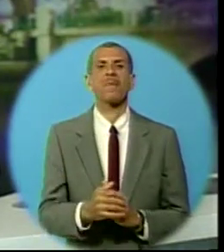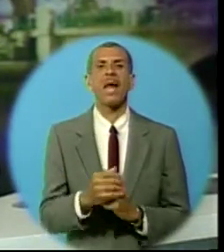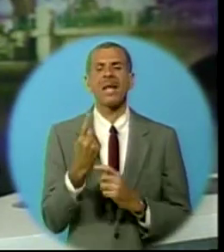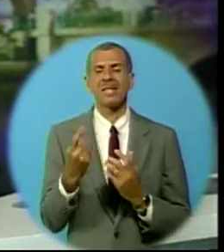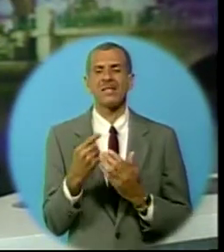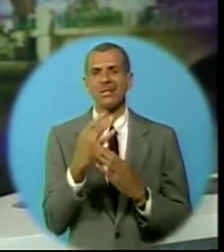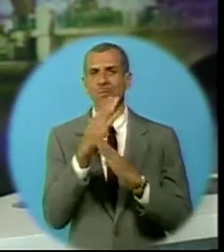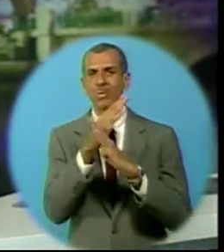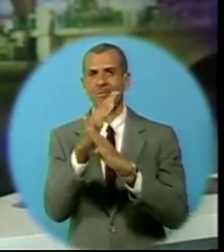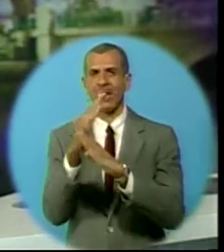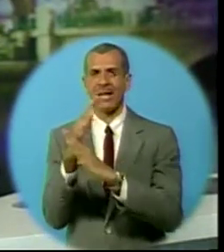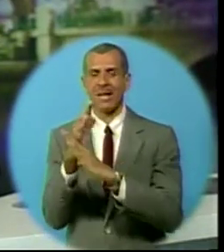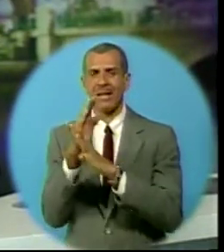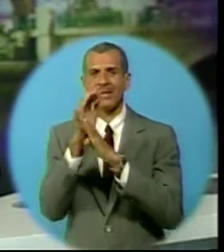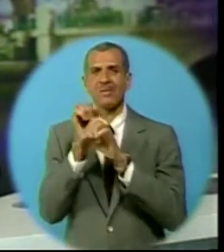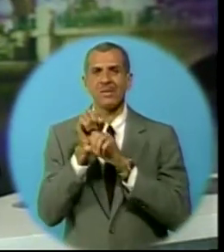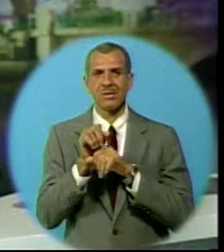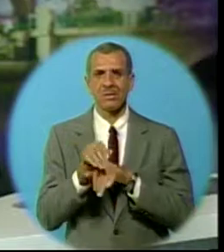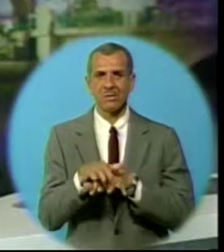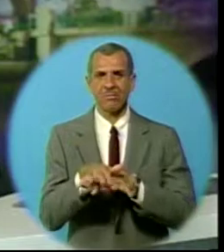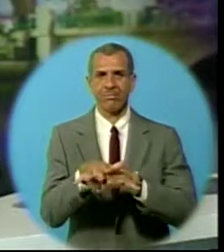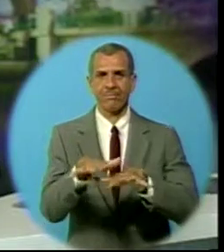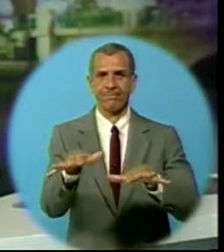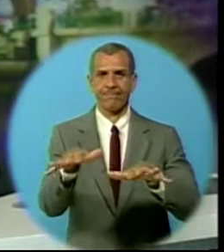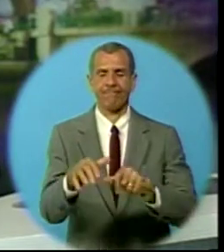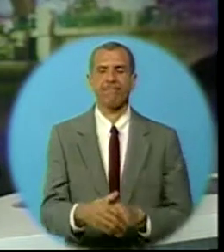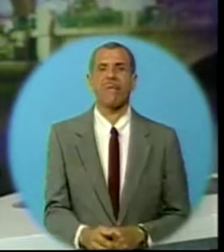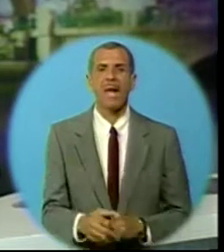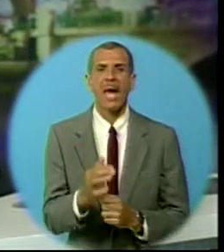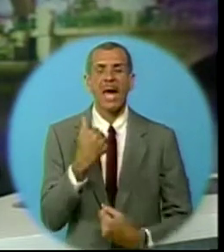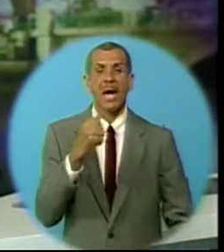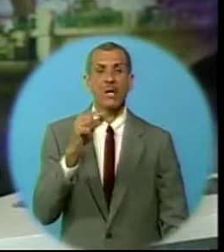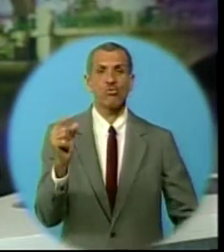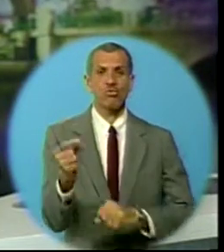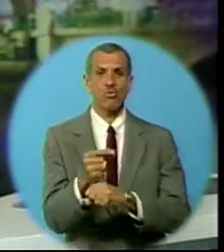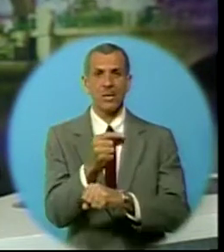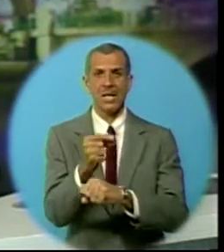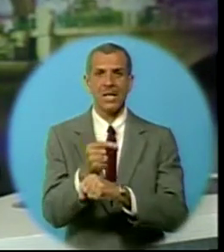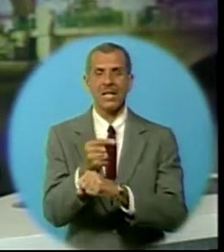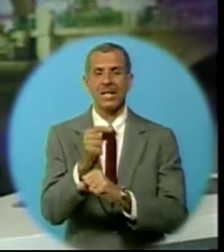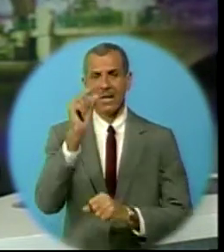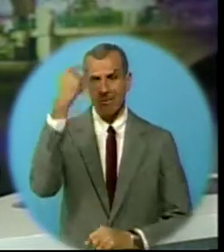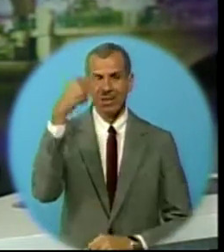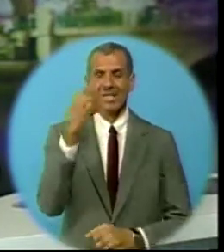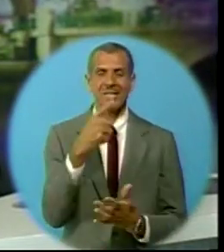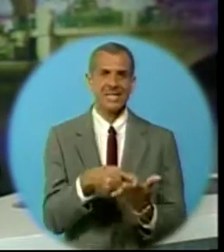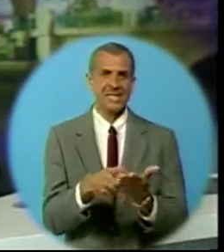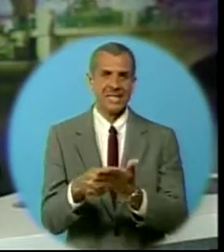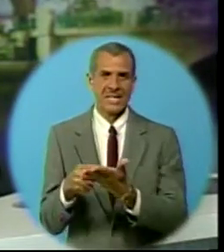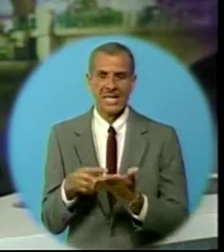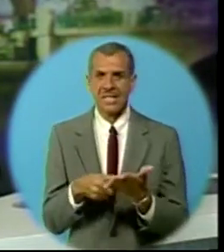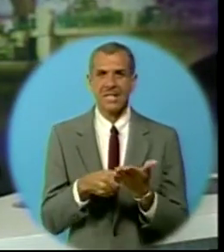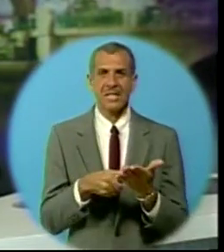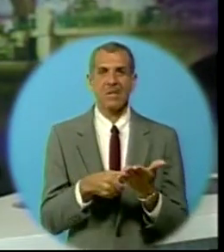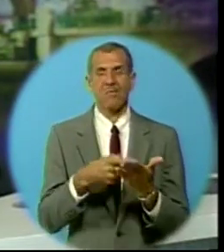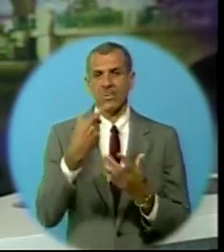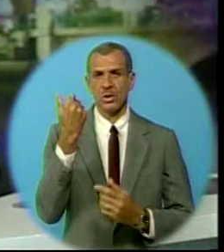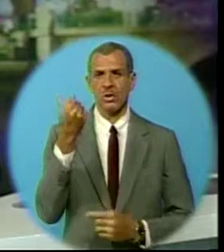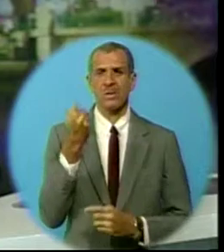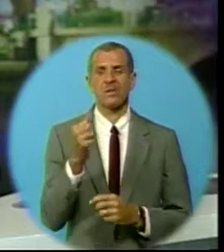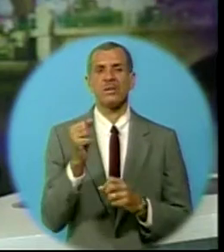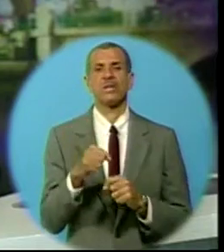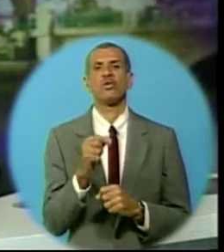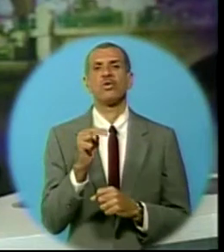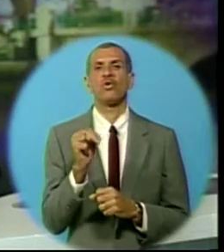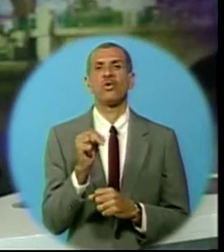is to prevent any occurrence of the Ebola virus there. Grenada's government says the measure is being discussed against the background that there is